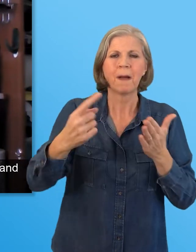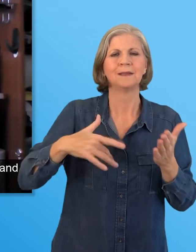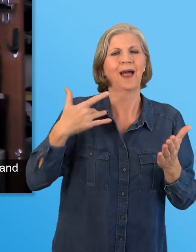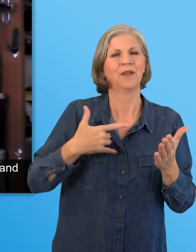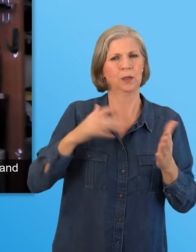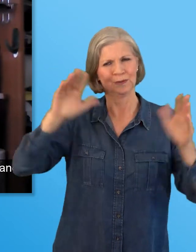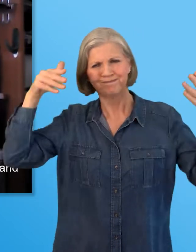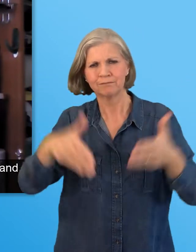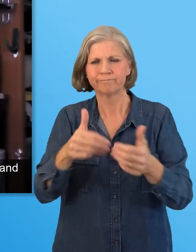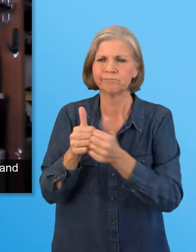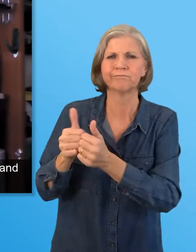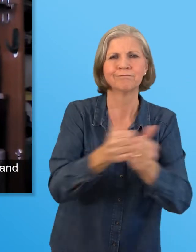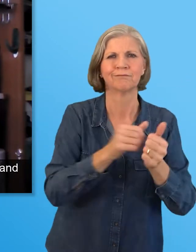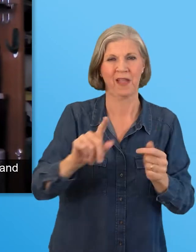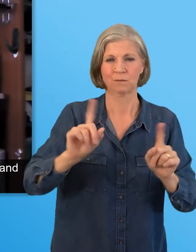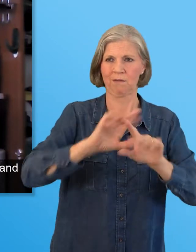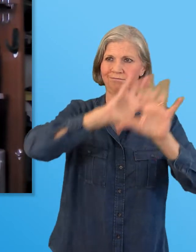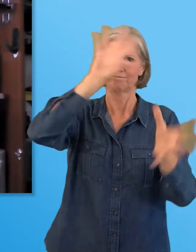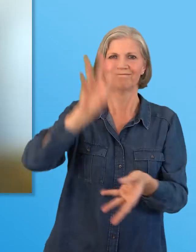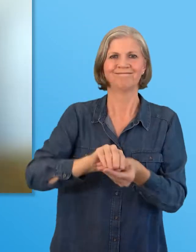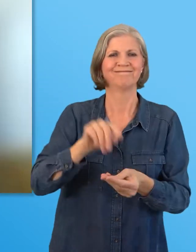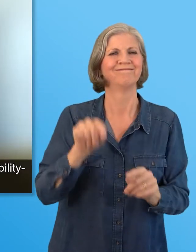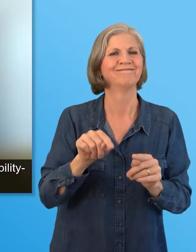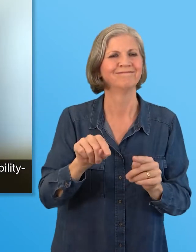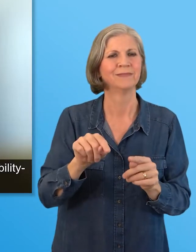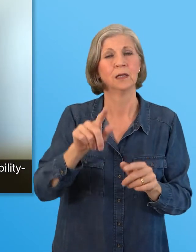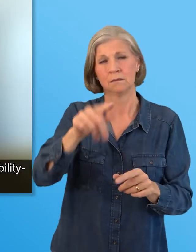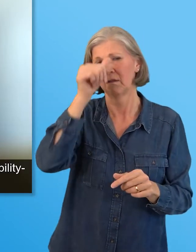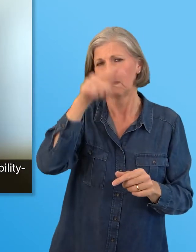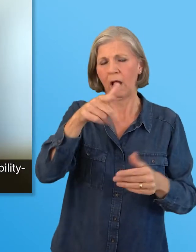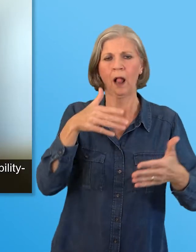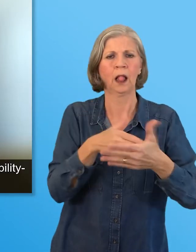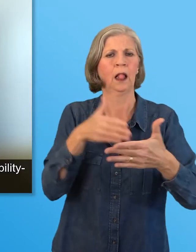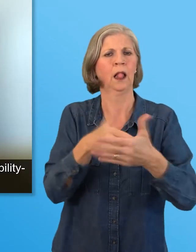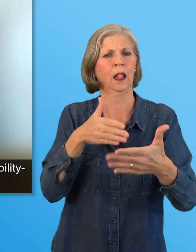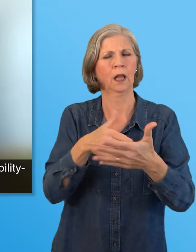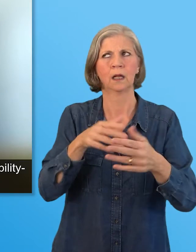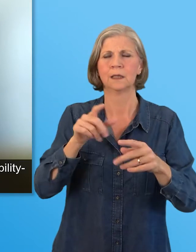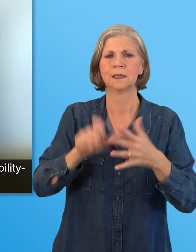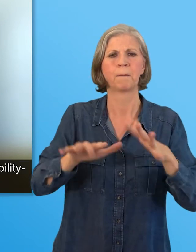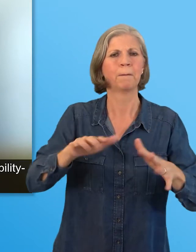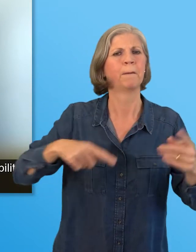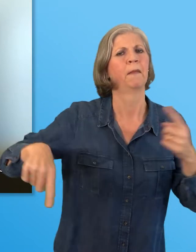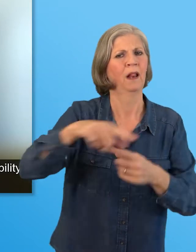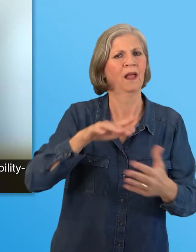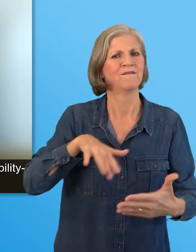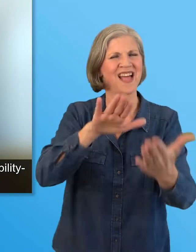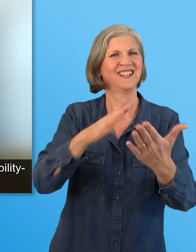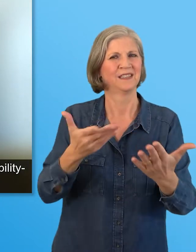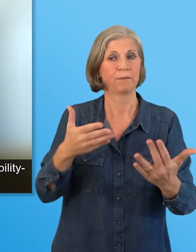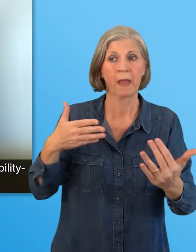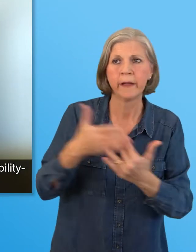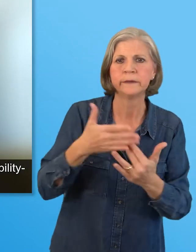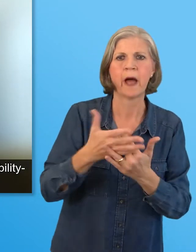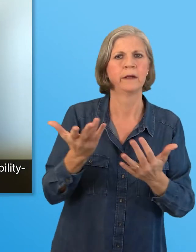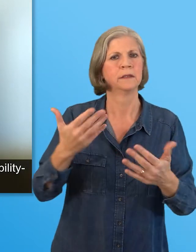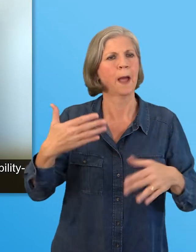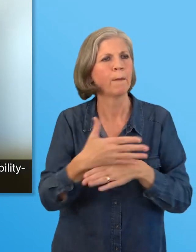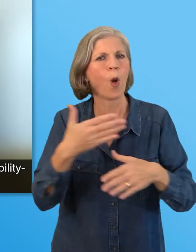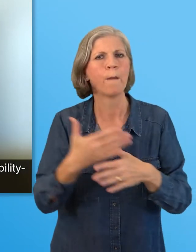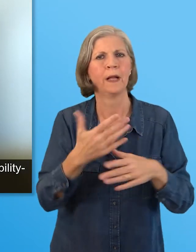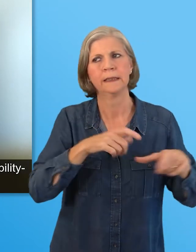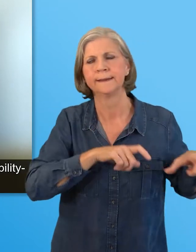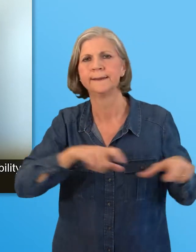central to the Convention and what it stands for. The barriers that disabled people face in access and employability, staying